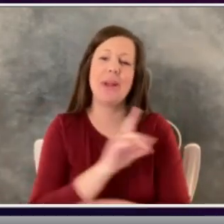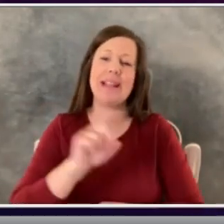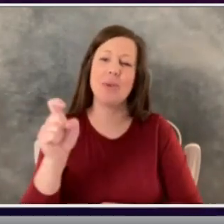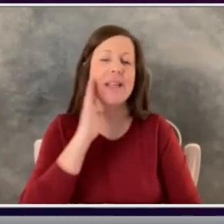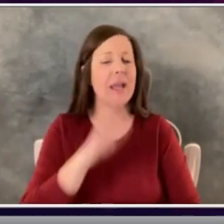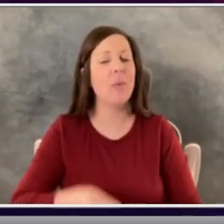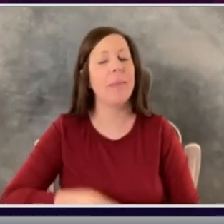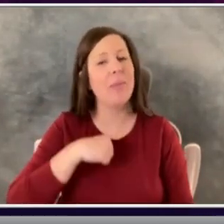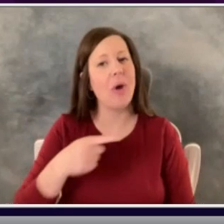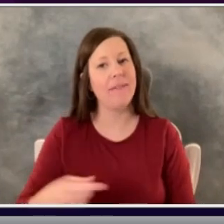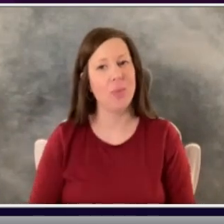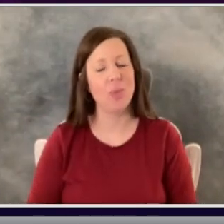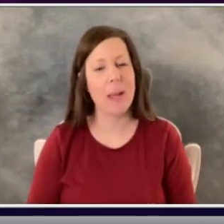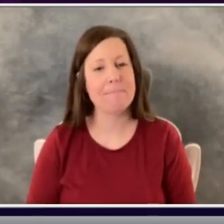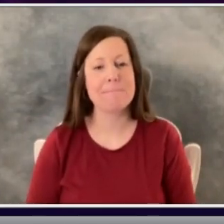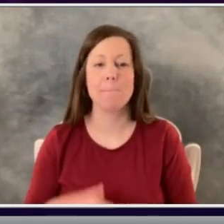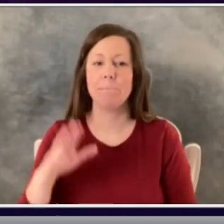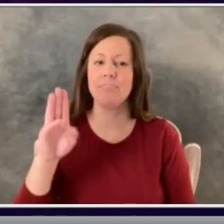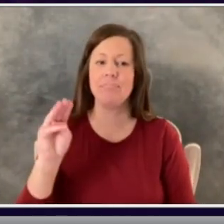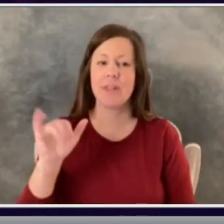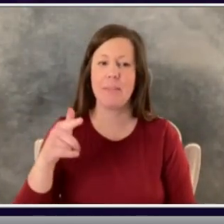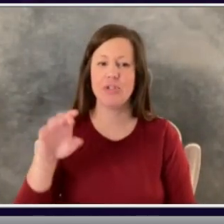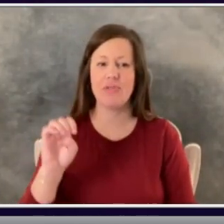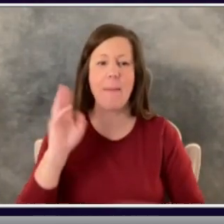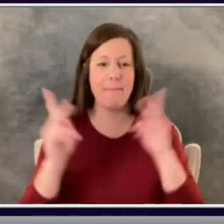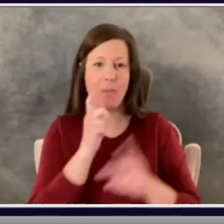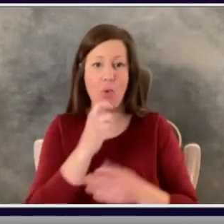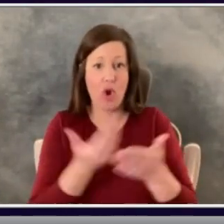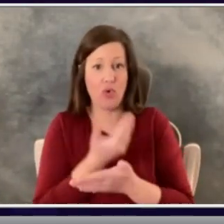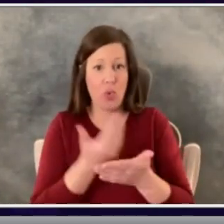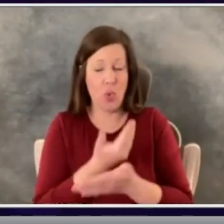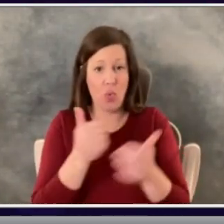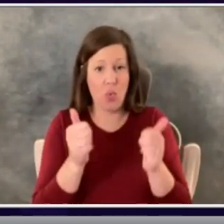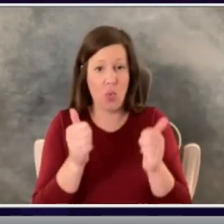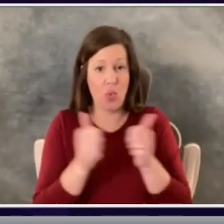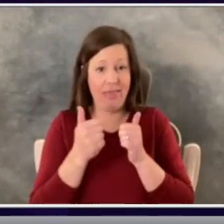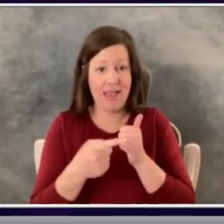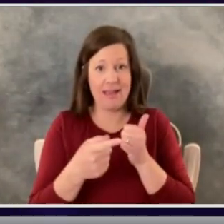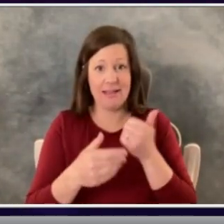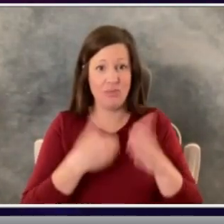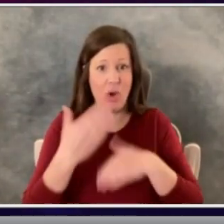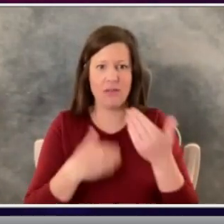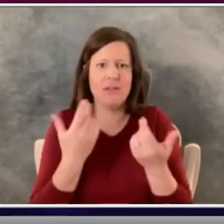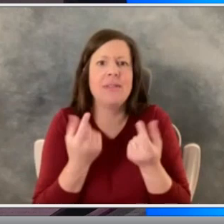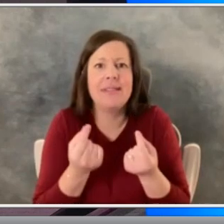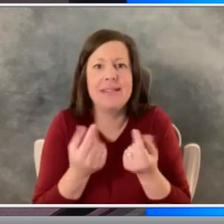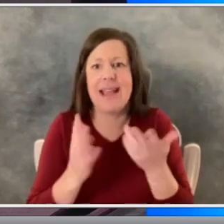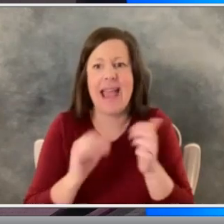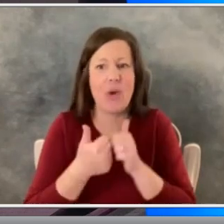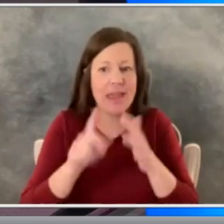of you. Michelle, for people who are new to caregiving, where do they even start when it comes to finding a